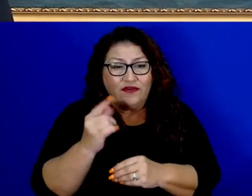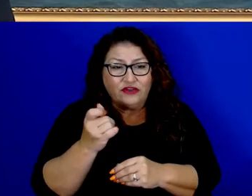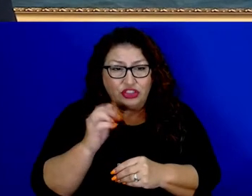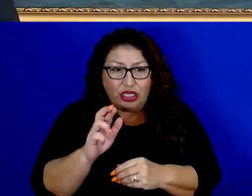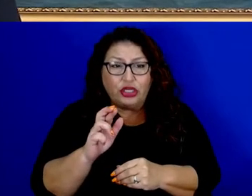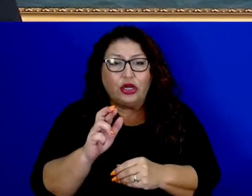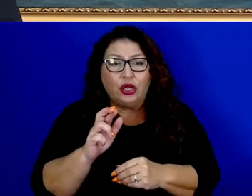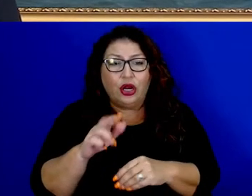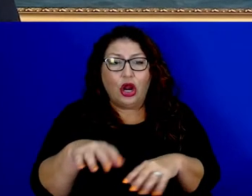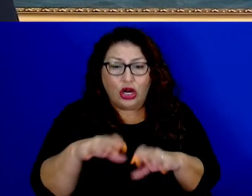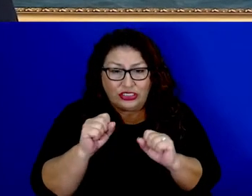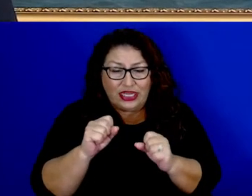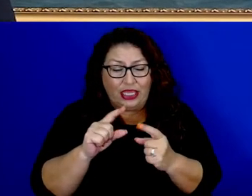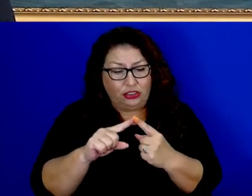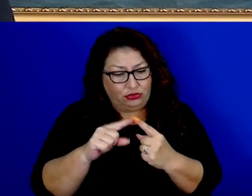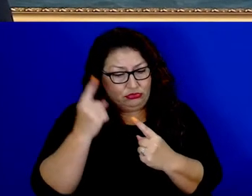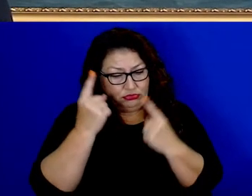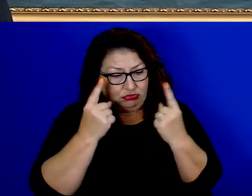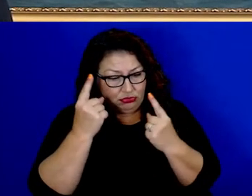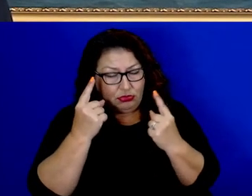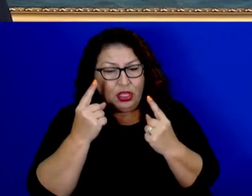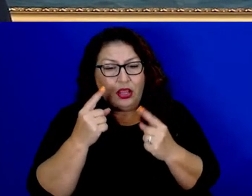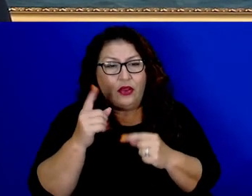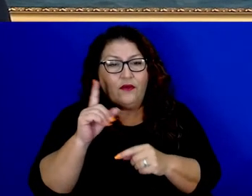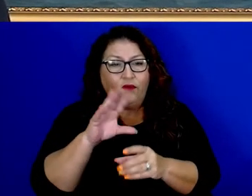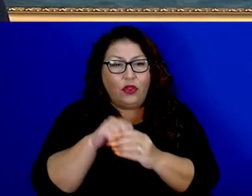account in the COVID-19 response.